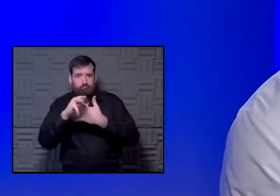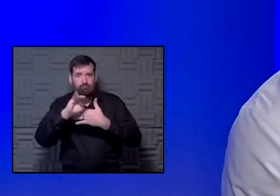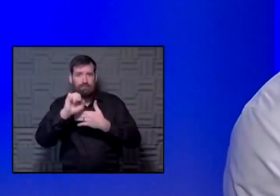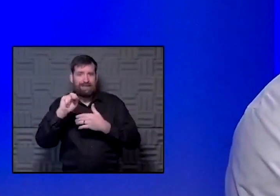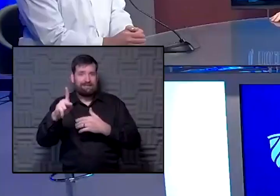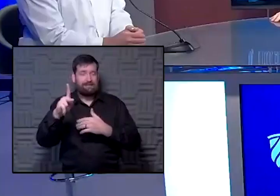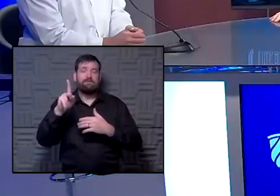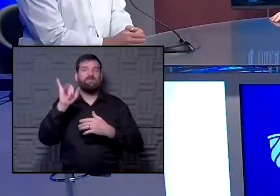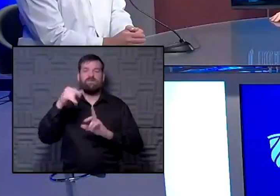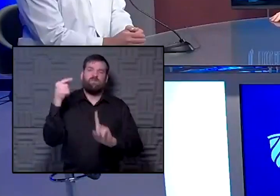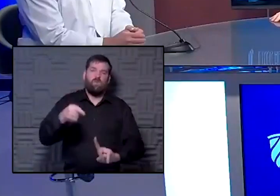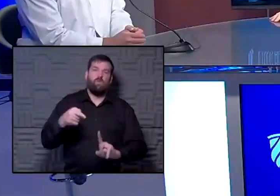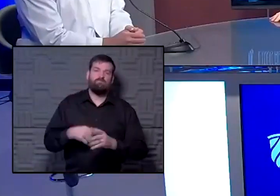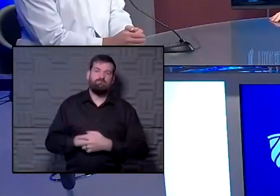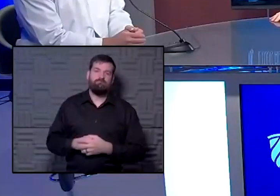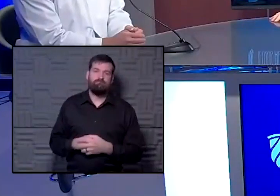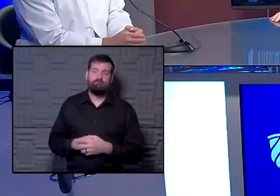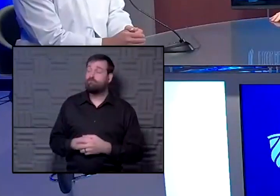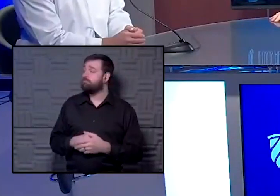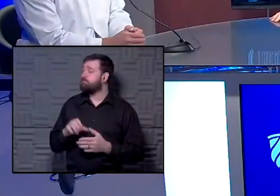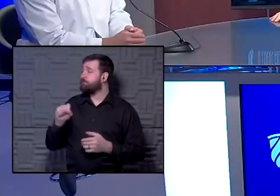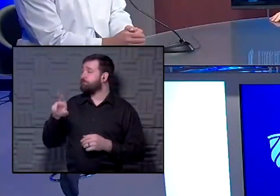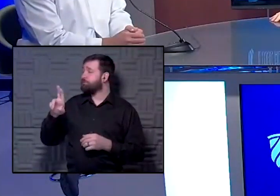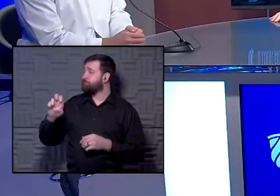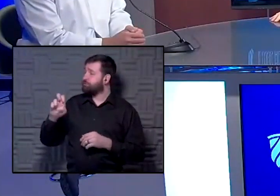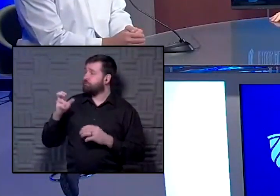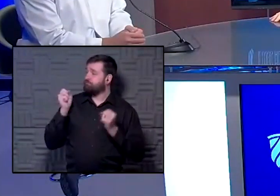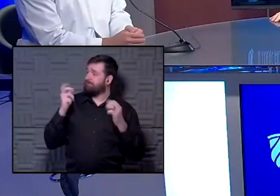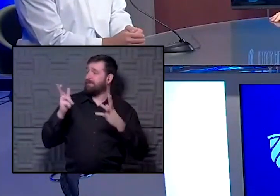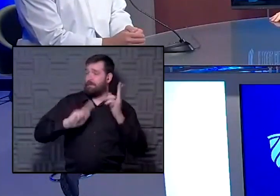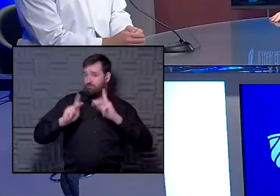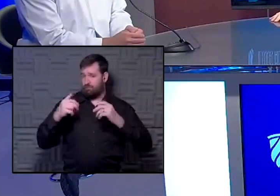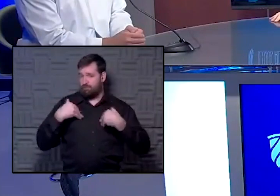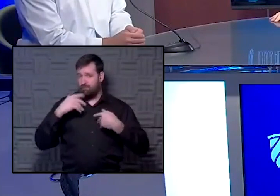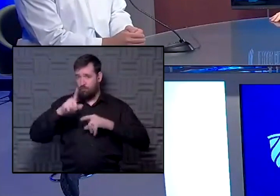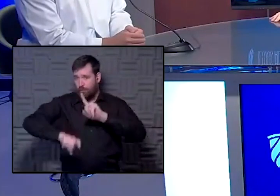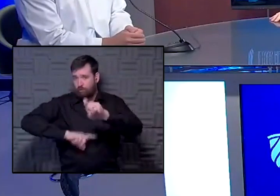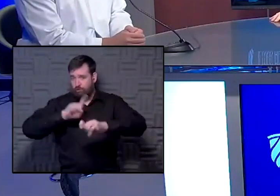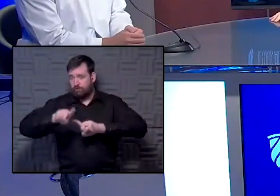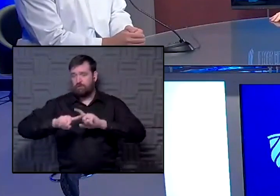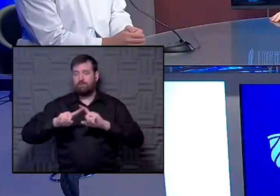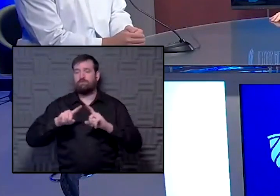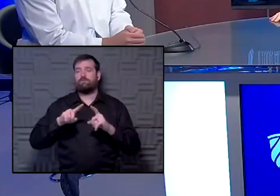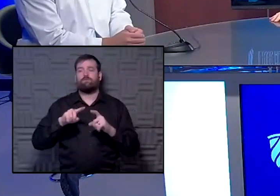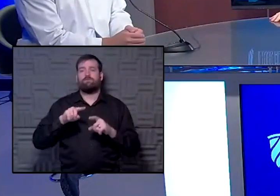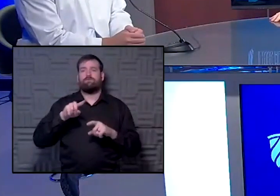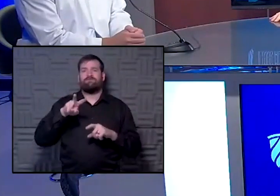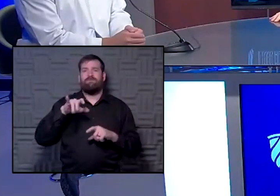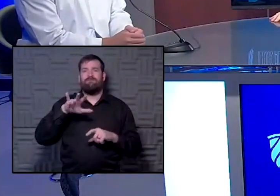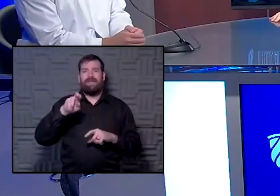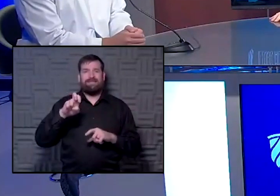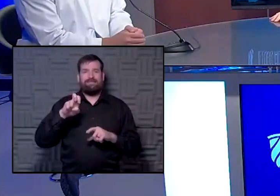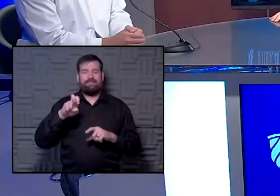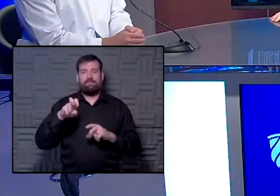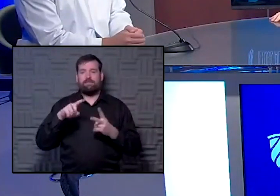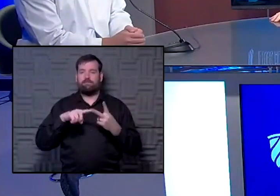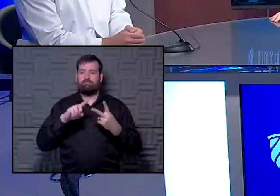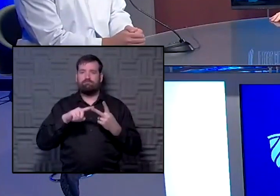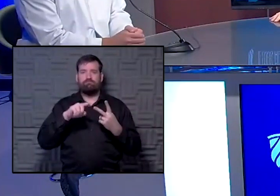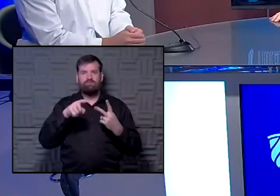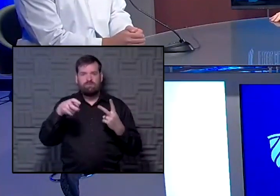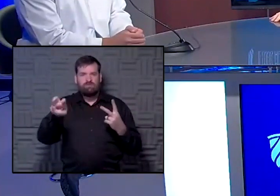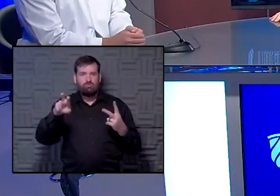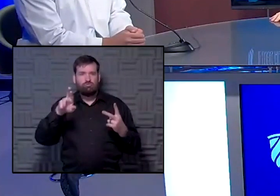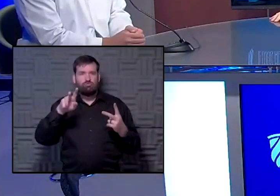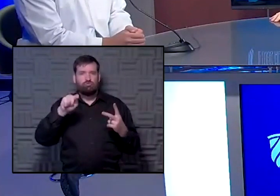there. Okay, Sue and a lot of people have questions today on the thread about the vaccine and transmission. Is